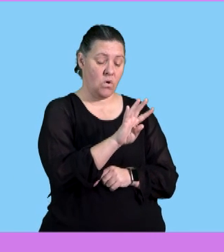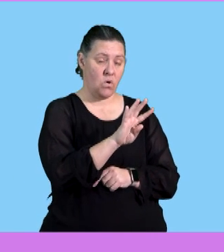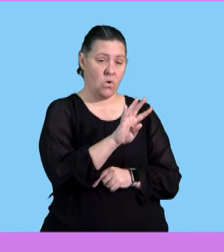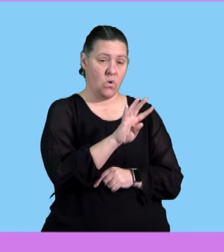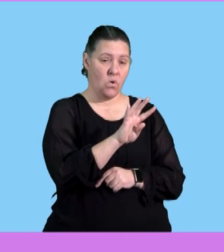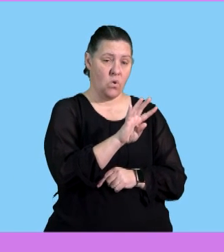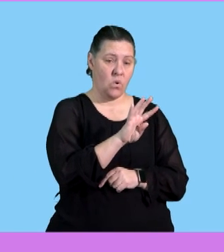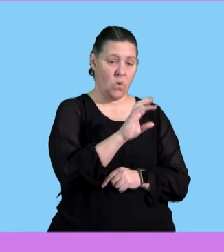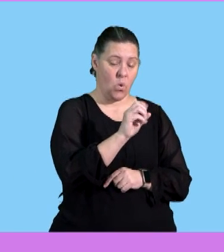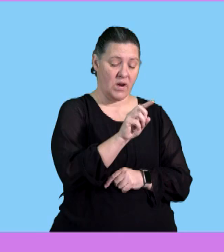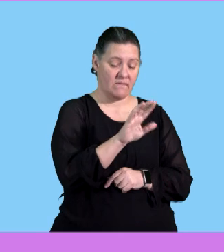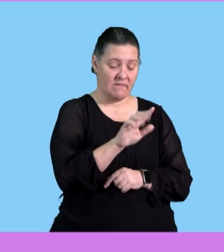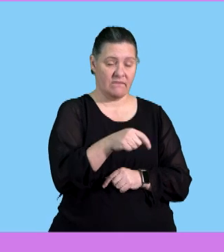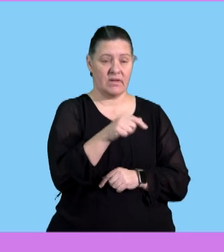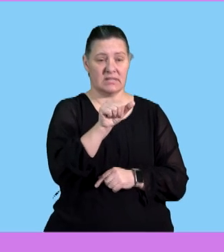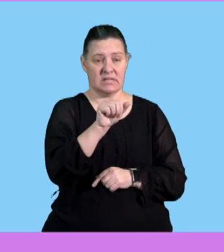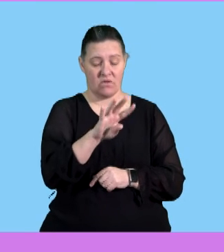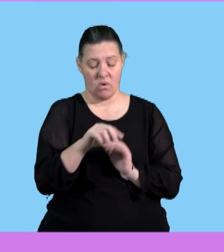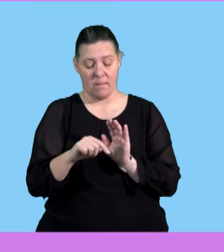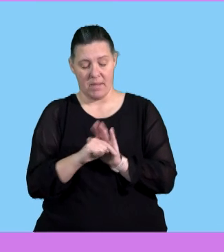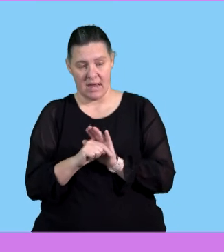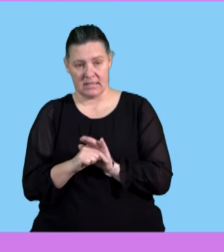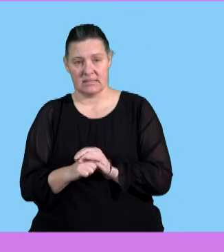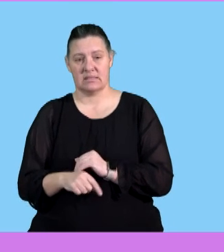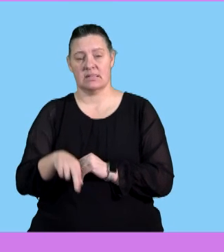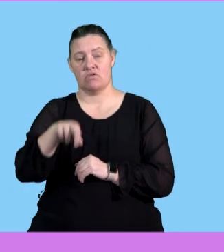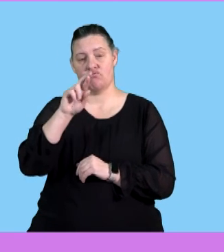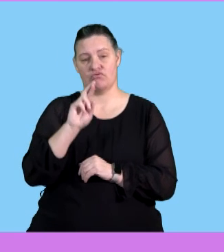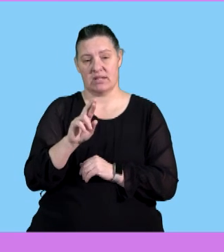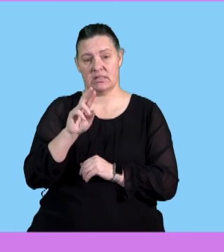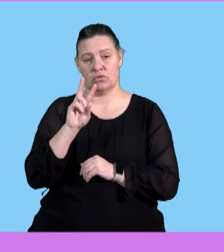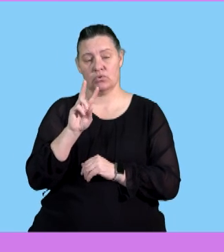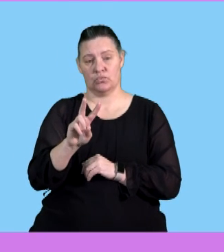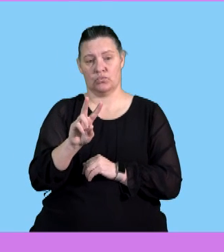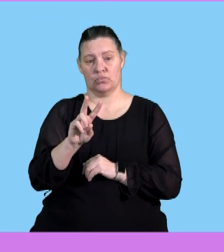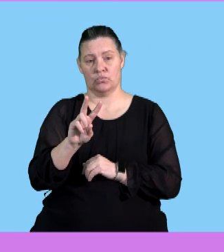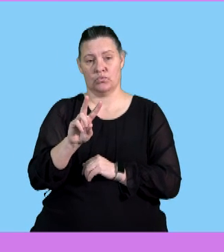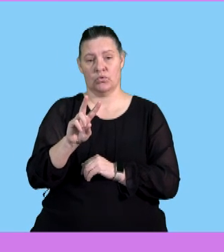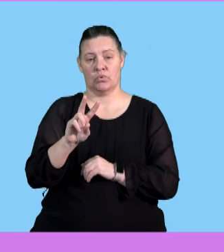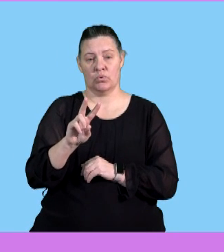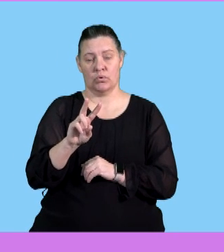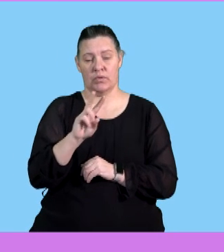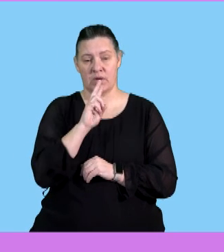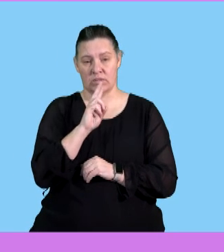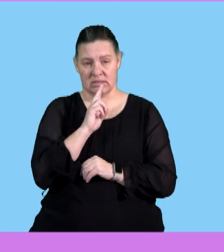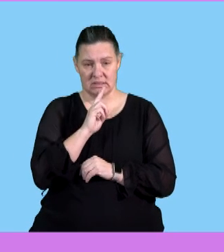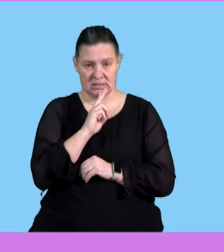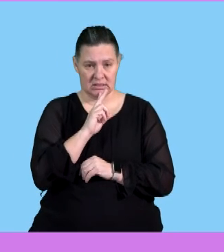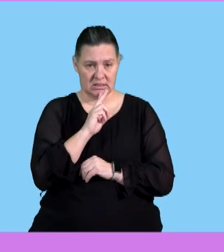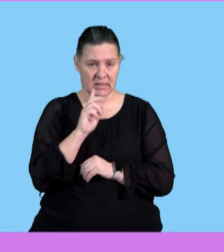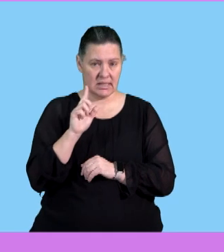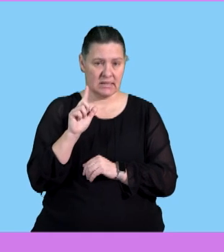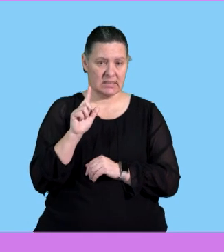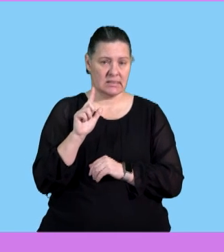4,015 rand 64 minus, so I'm subtracting the 2,000 from